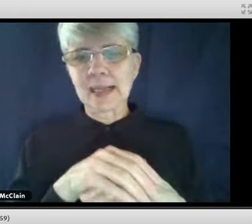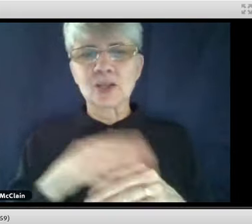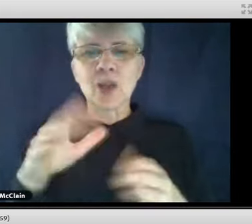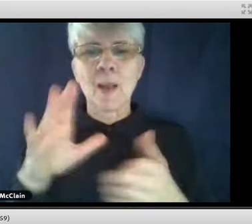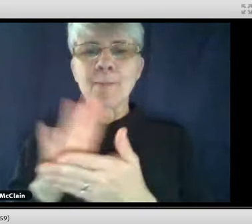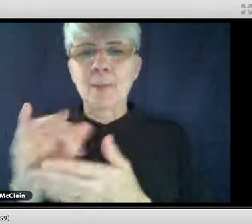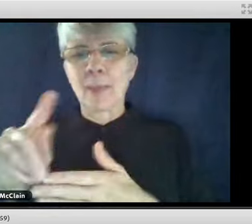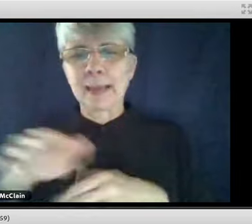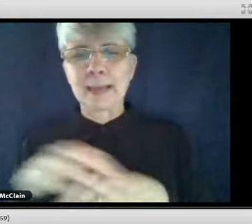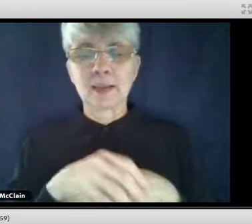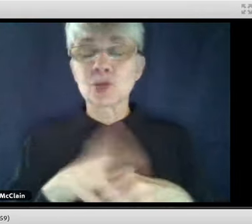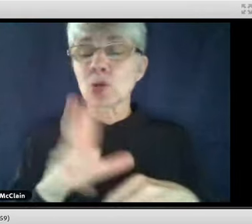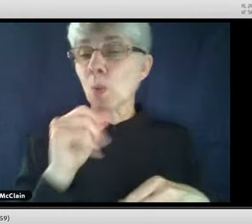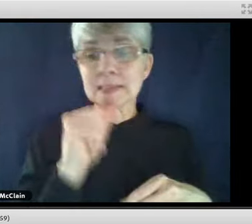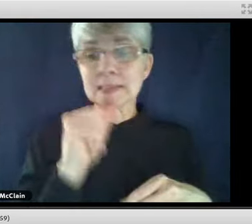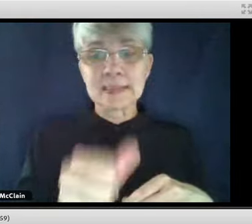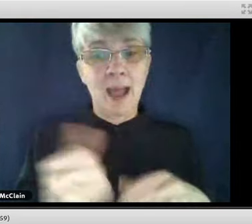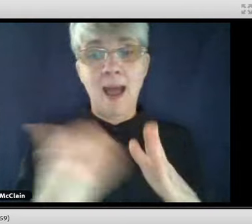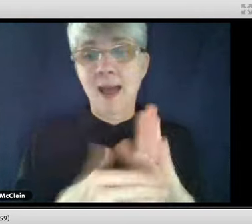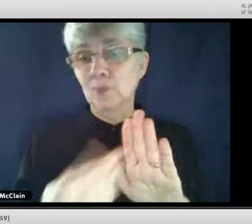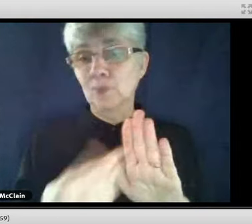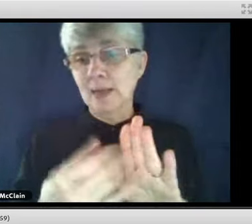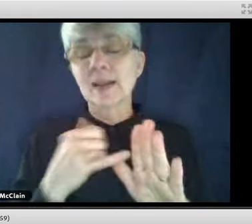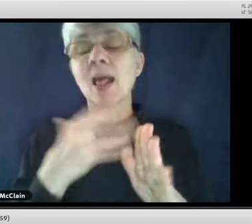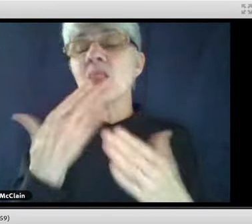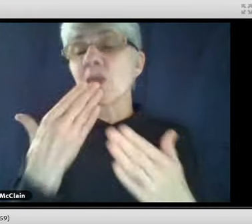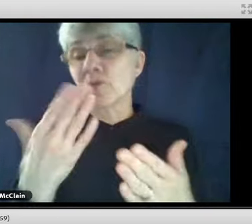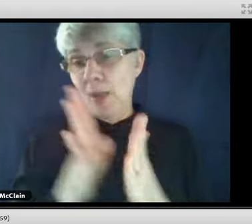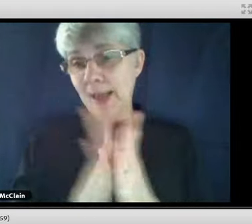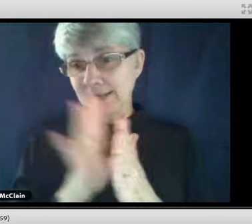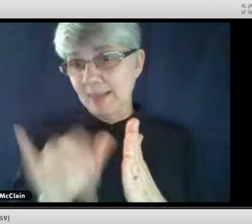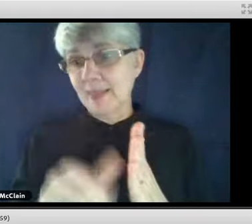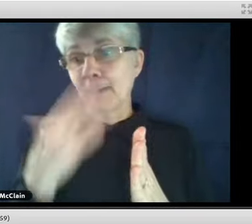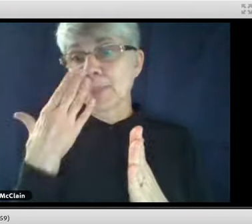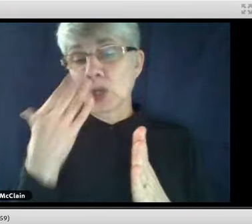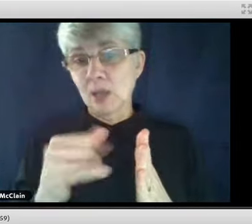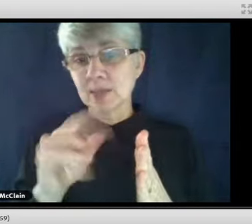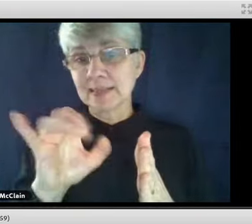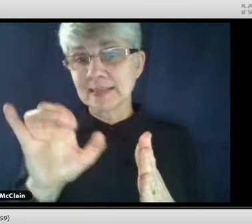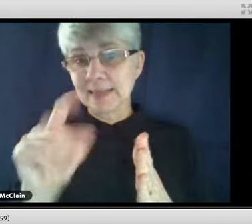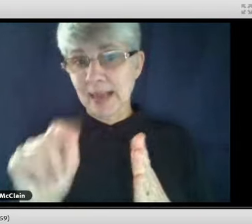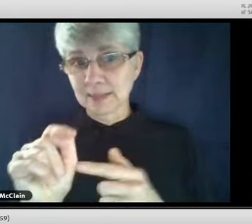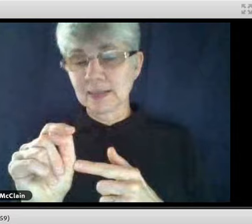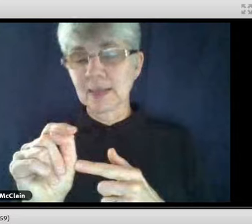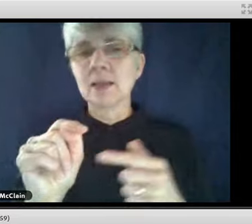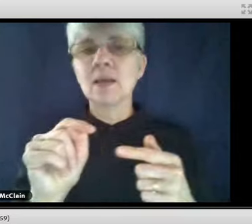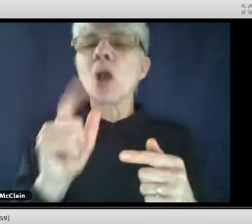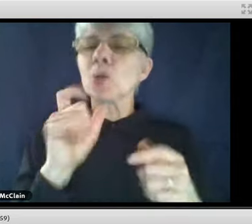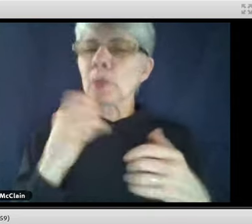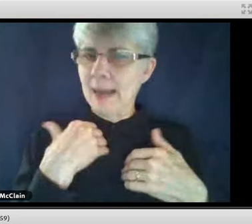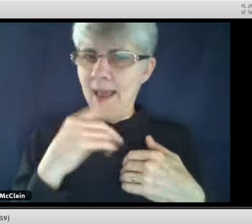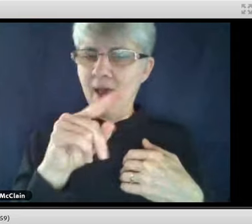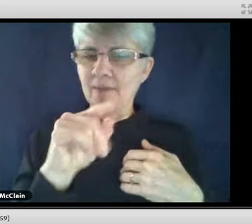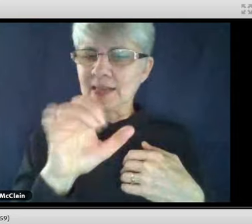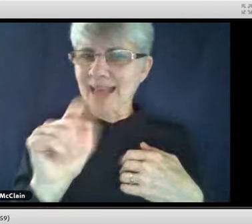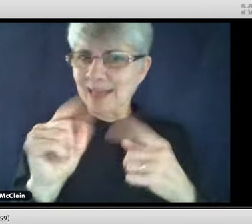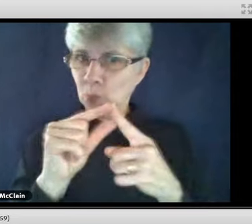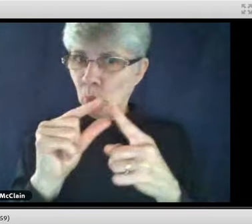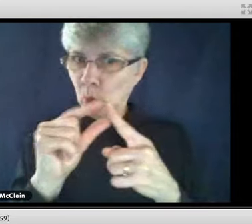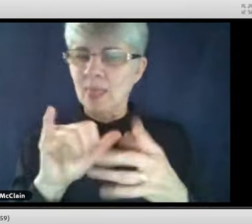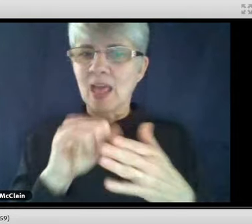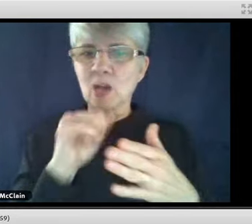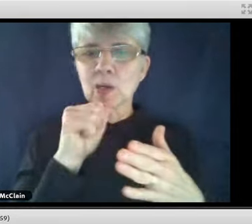not, because, and thank you for asking that, because a text, you can have text that's